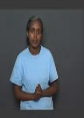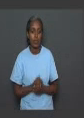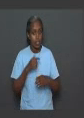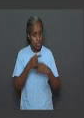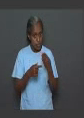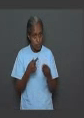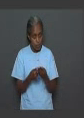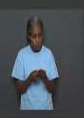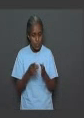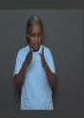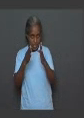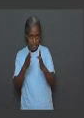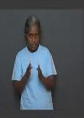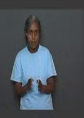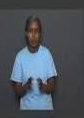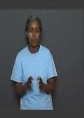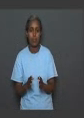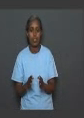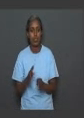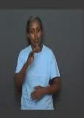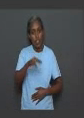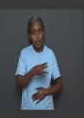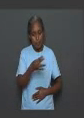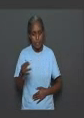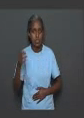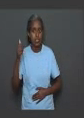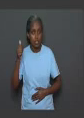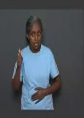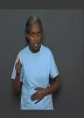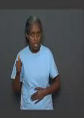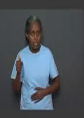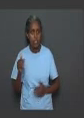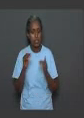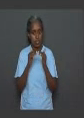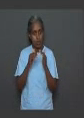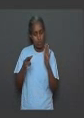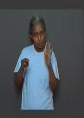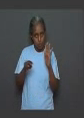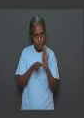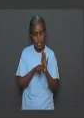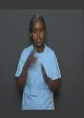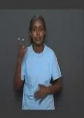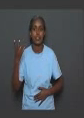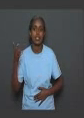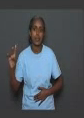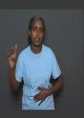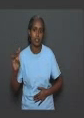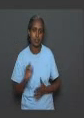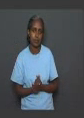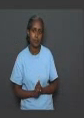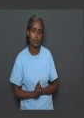So the determinant of matrix A is negative 17.